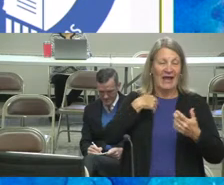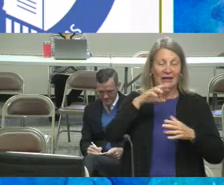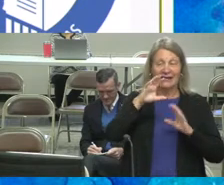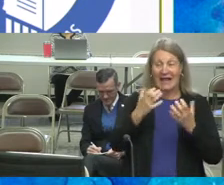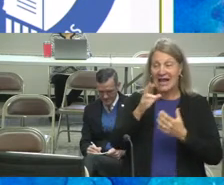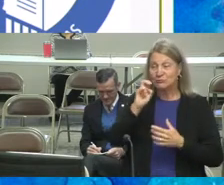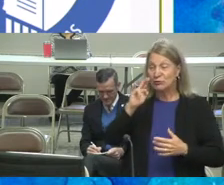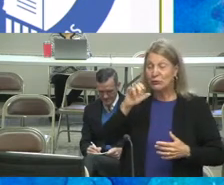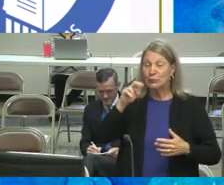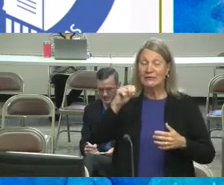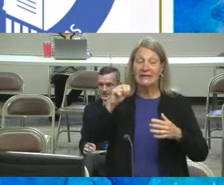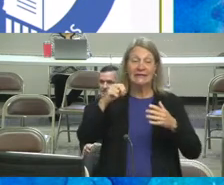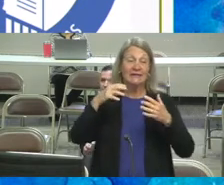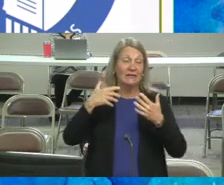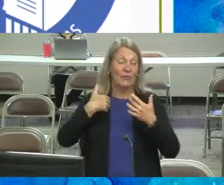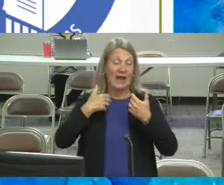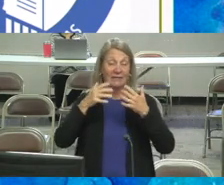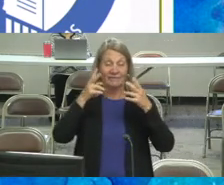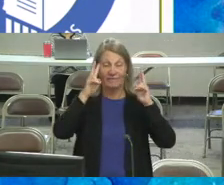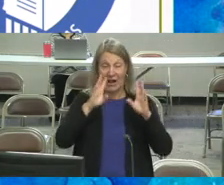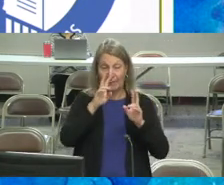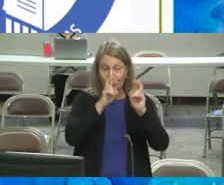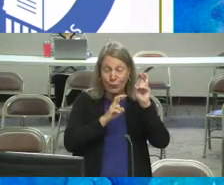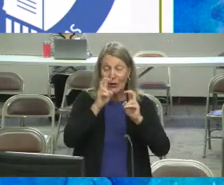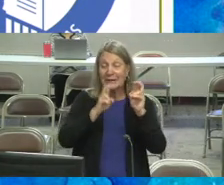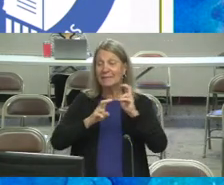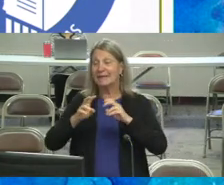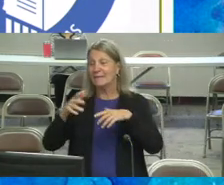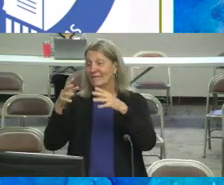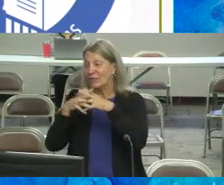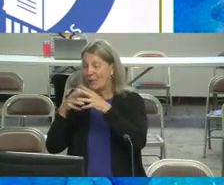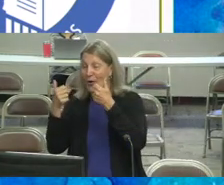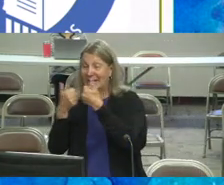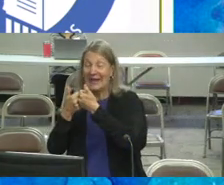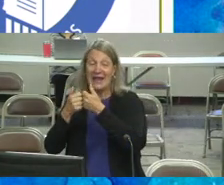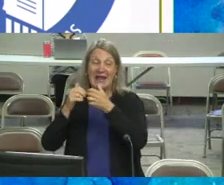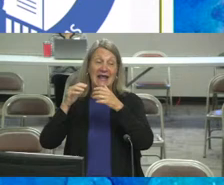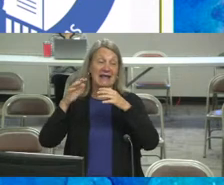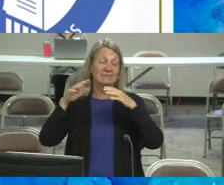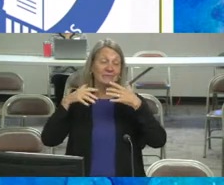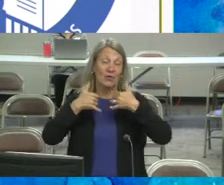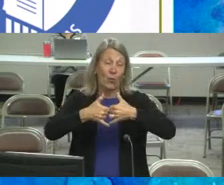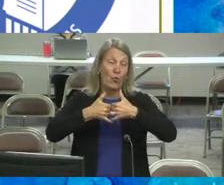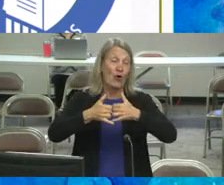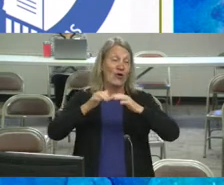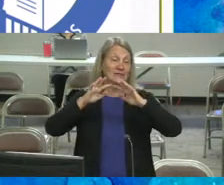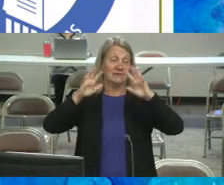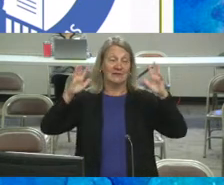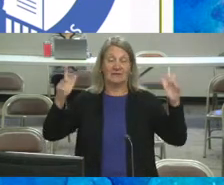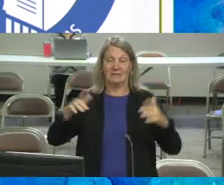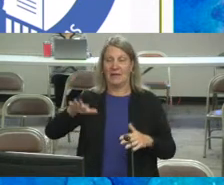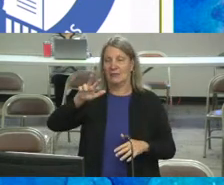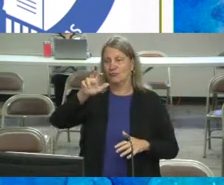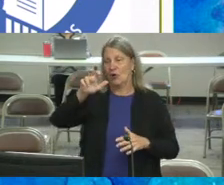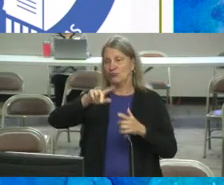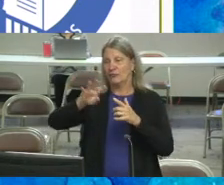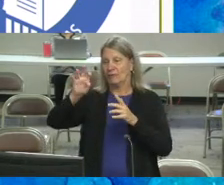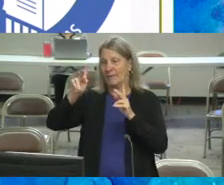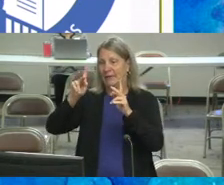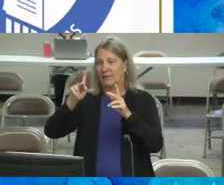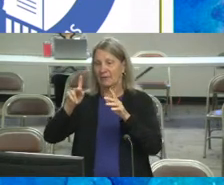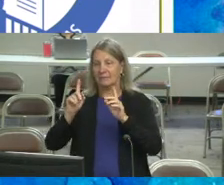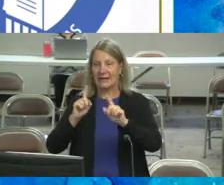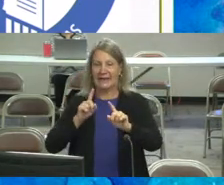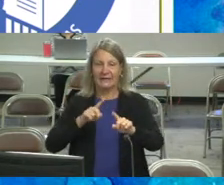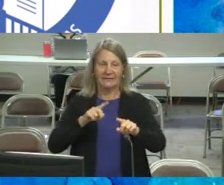rally so that's some of the pictures on this first page we had class reunions we had a huge volleyball tournament a football game awards